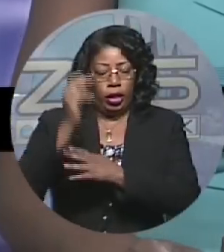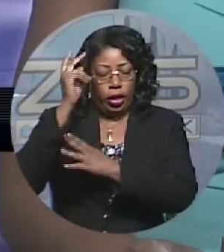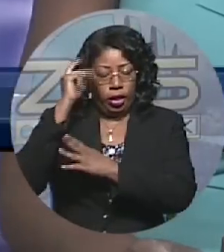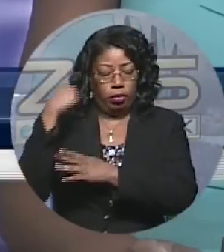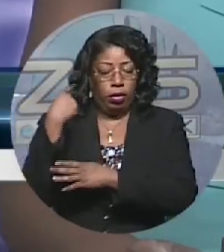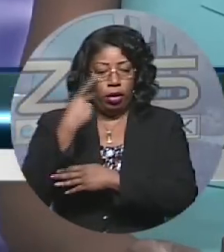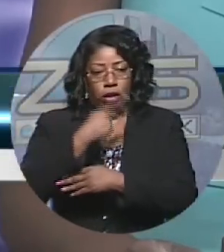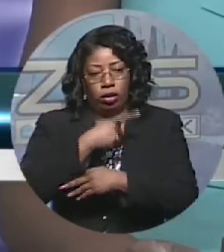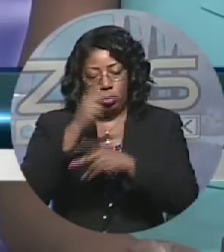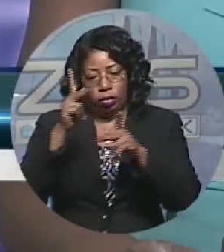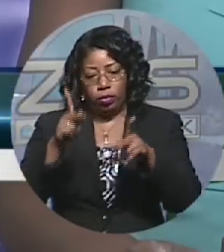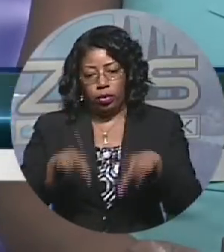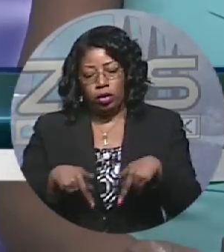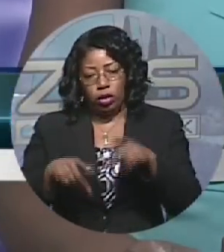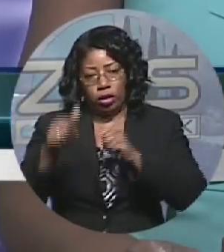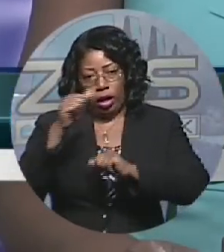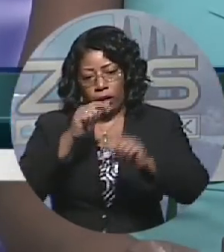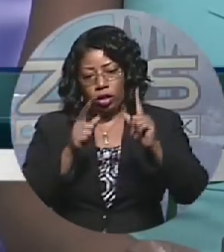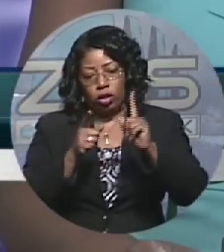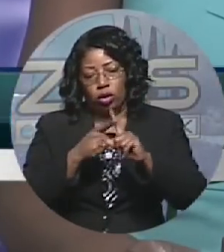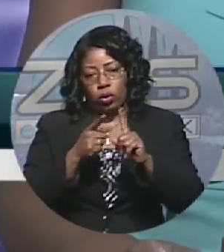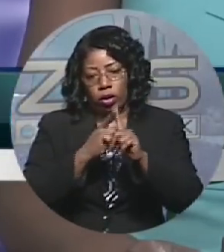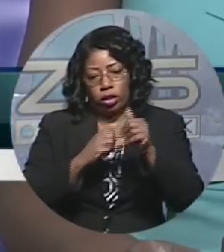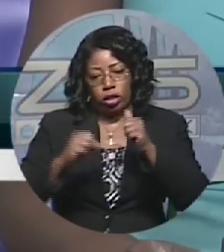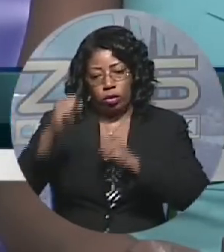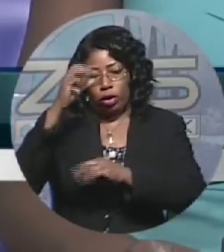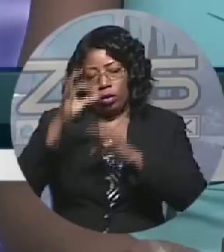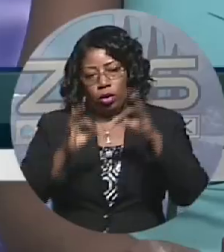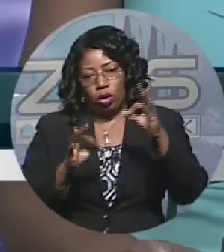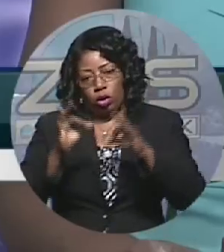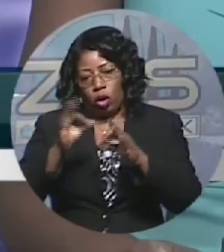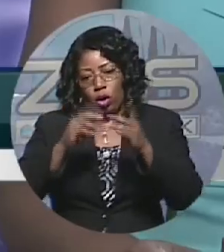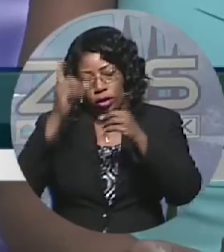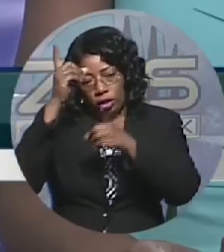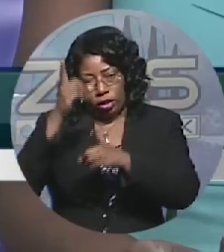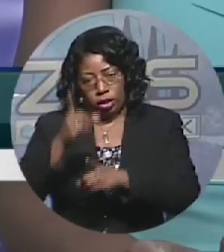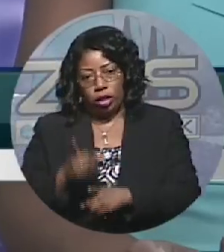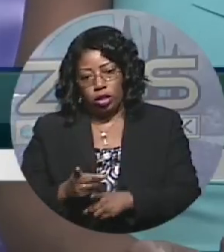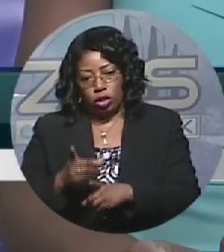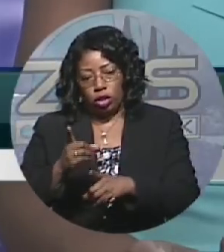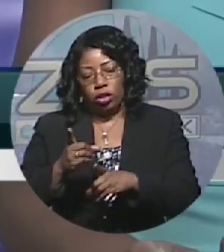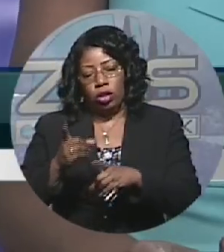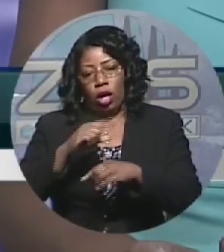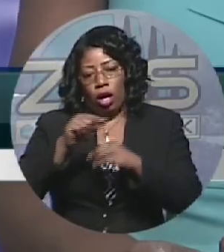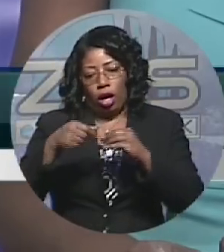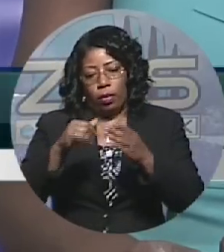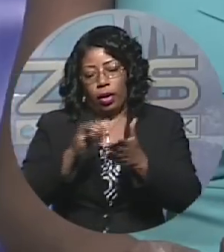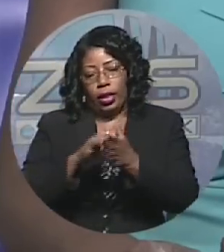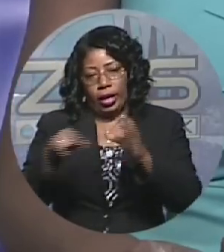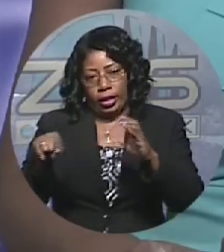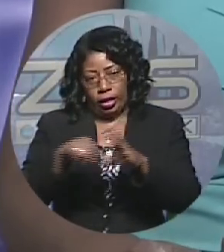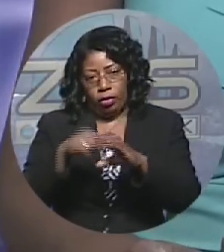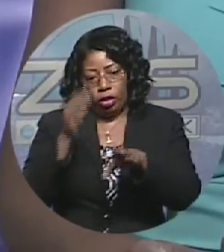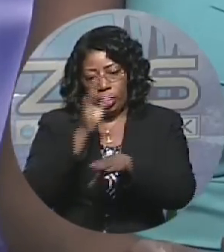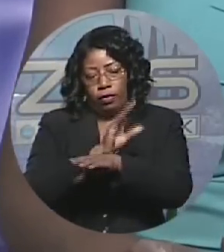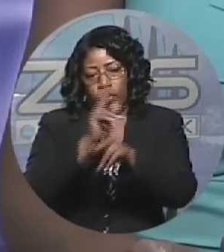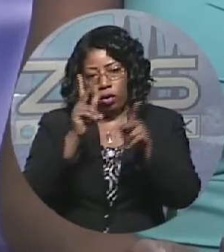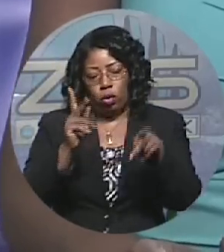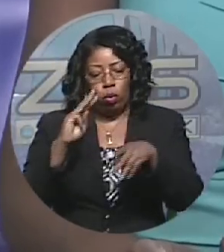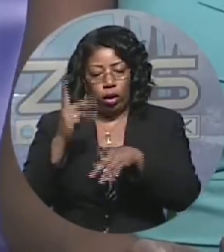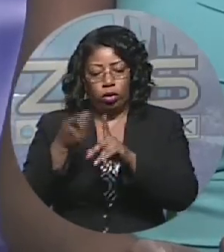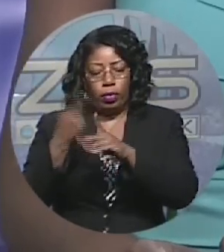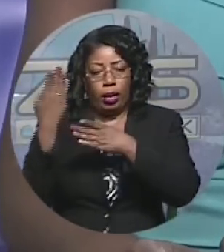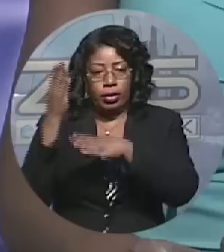Parliamentarians react to a Supreme Court ruling linked to that controversial email row. Good evening, everyone. I'm Keishla Adderley, and welcome to the